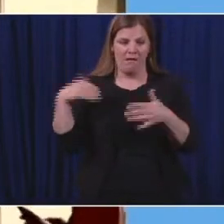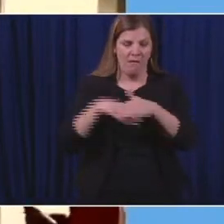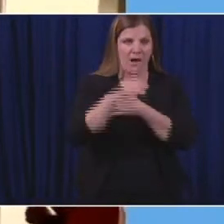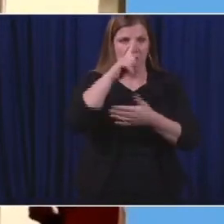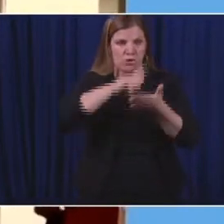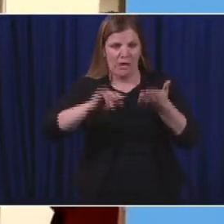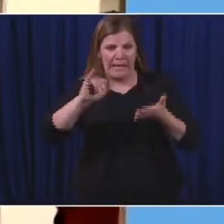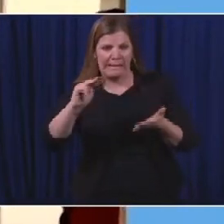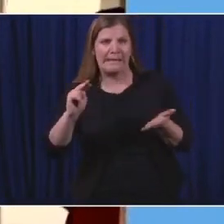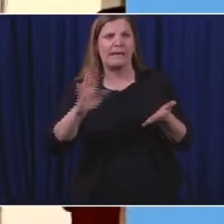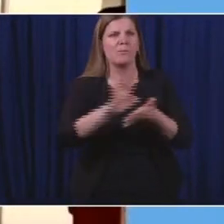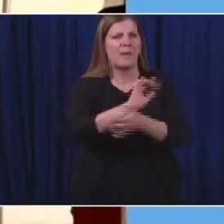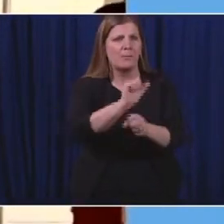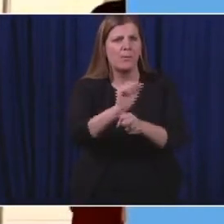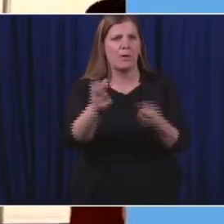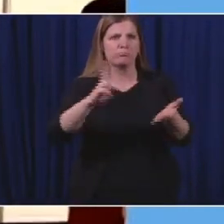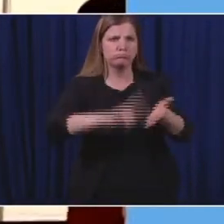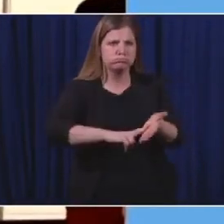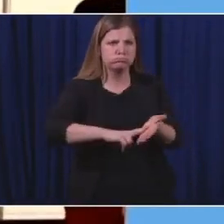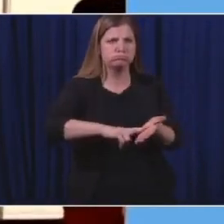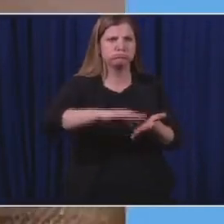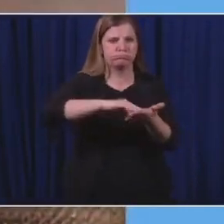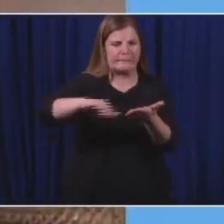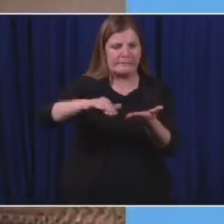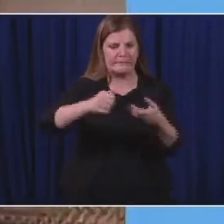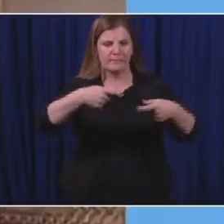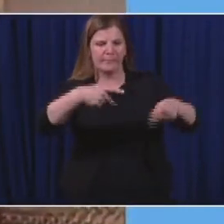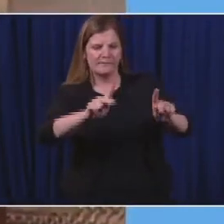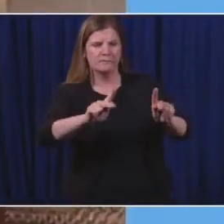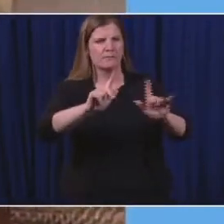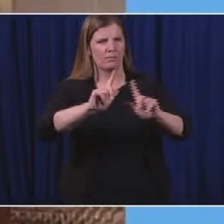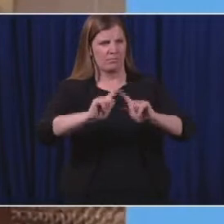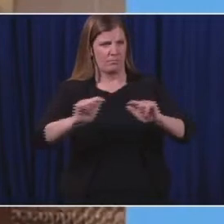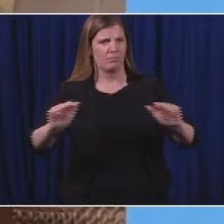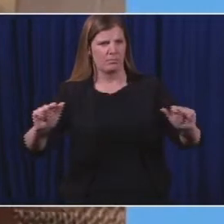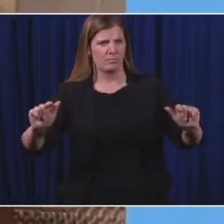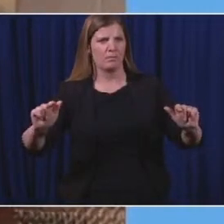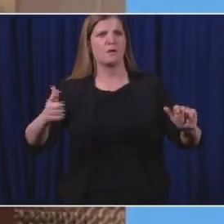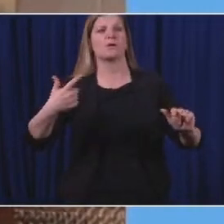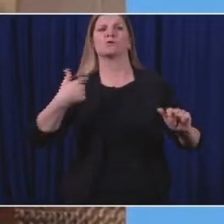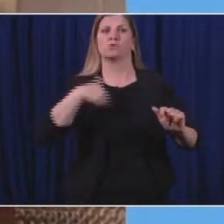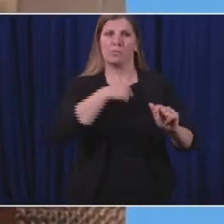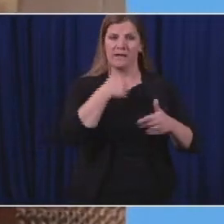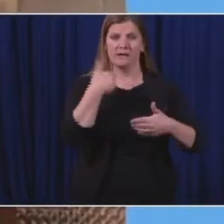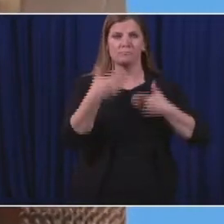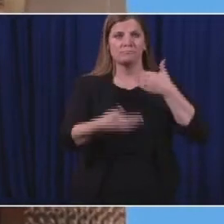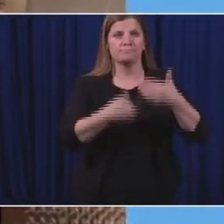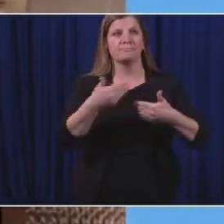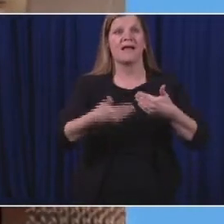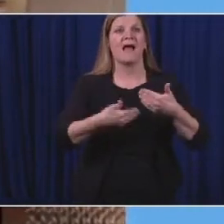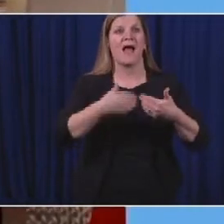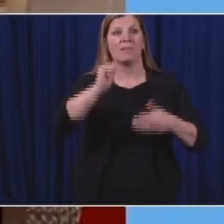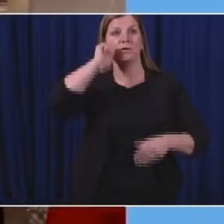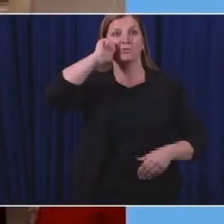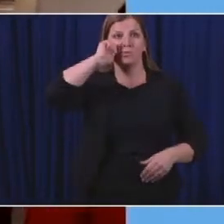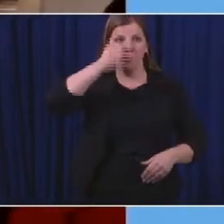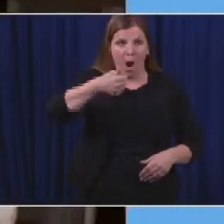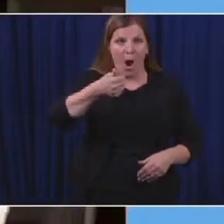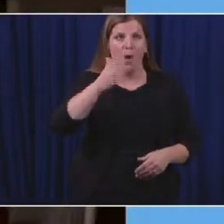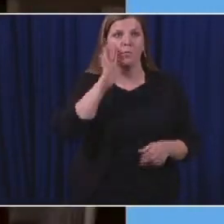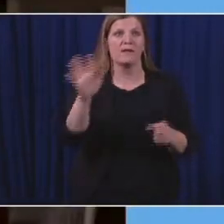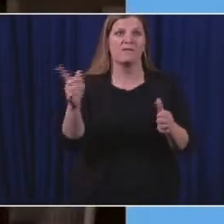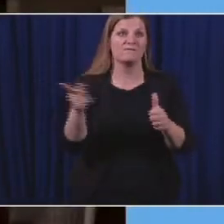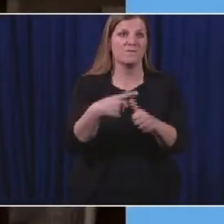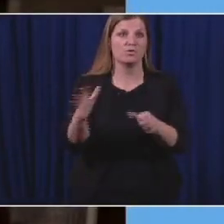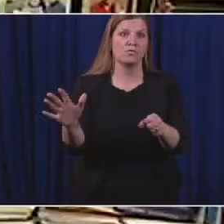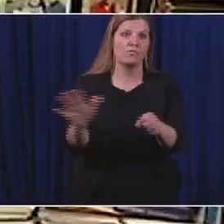need to be signed, and so forth, to make sure that all of our processes are in place to hit the ground running tomorrow with what will be our first full day of